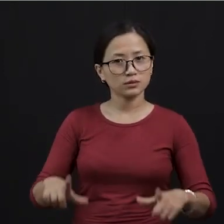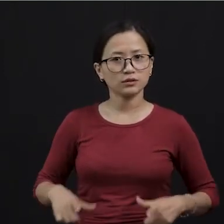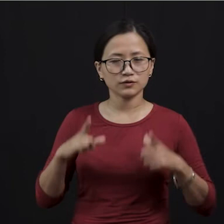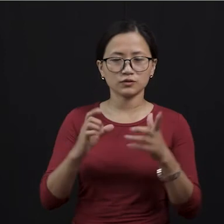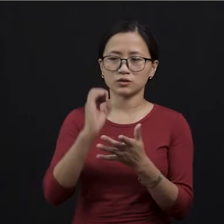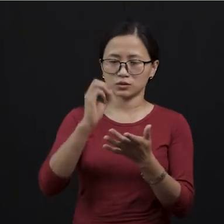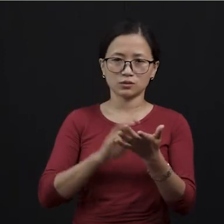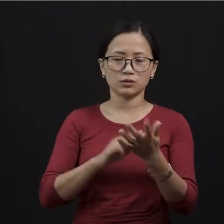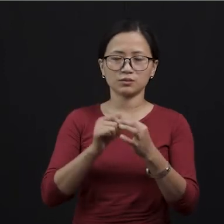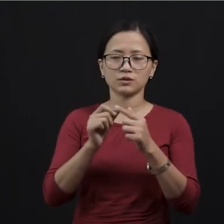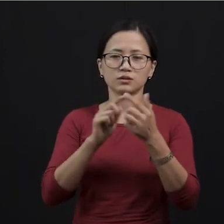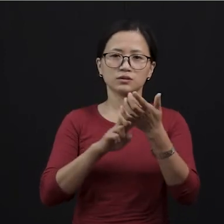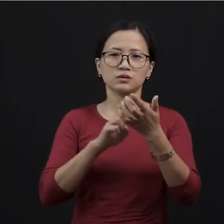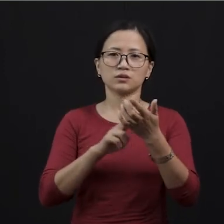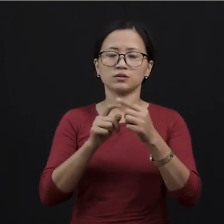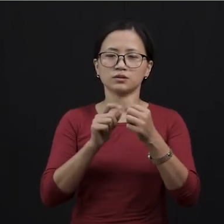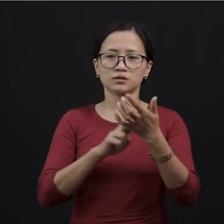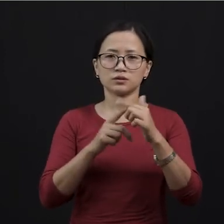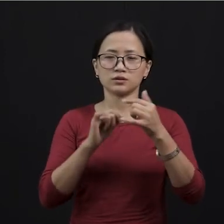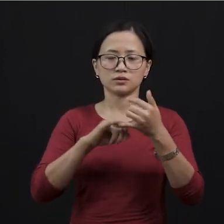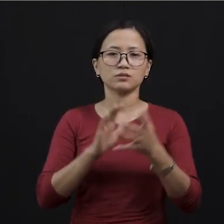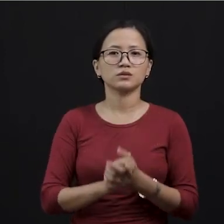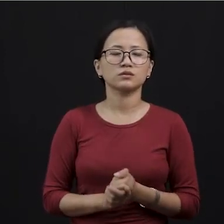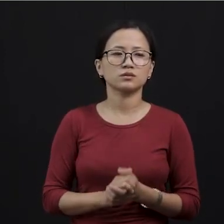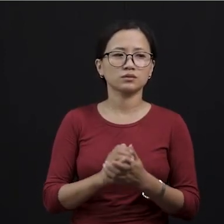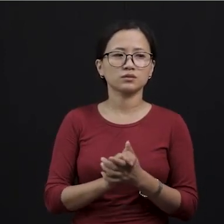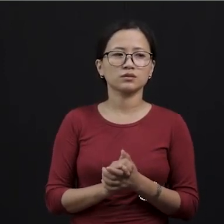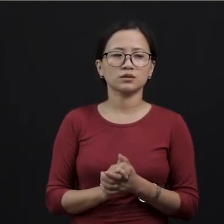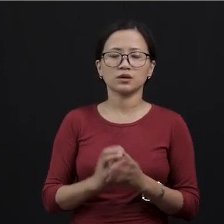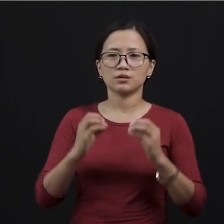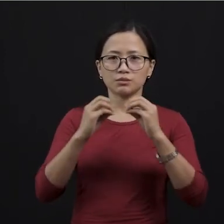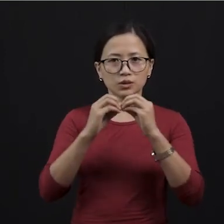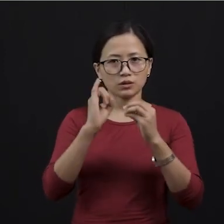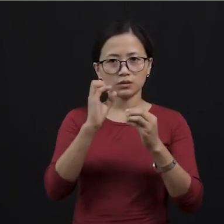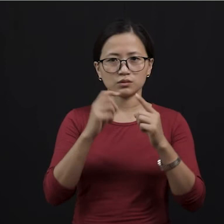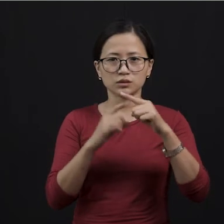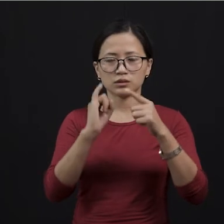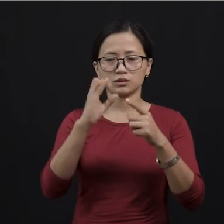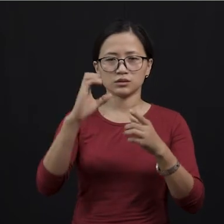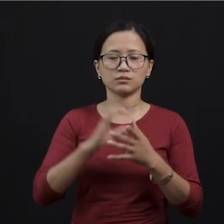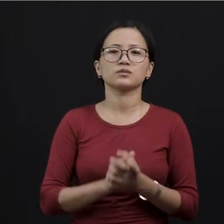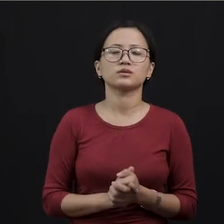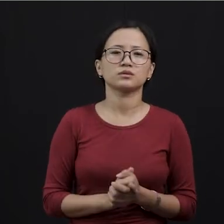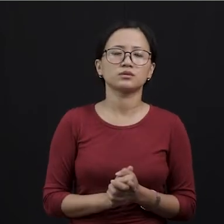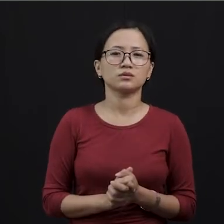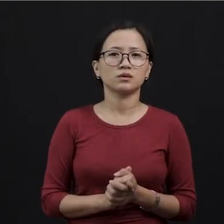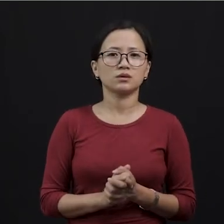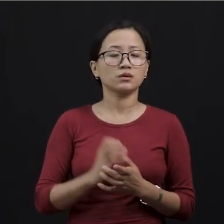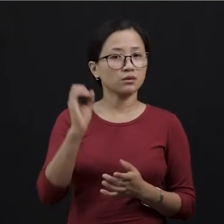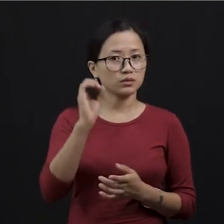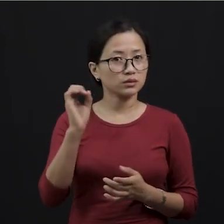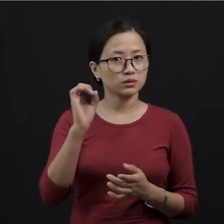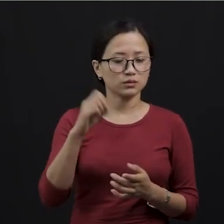components, okay, the living components are known as the biotic components, the